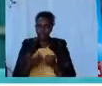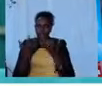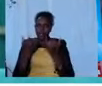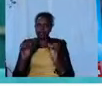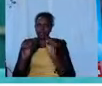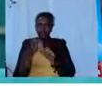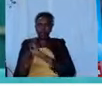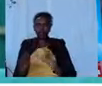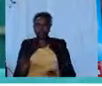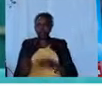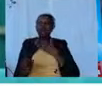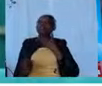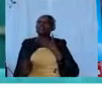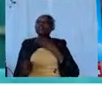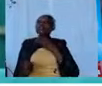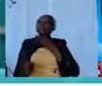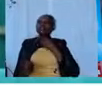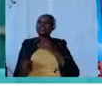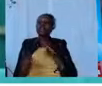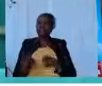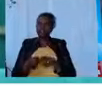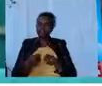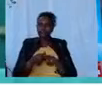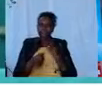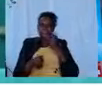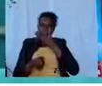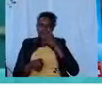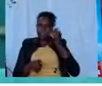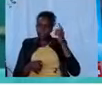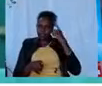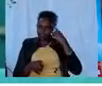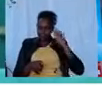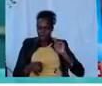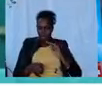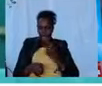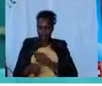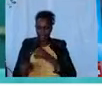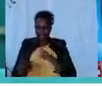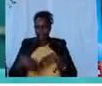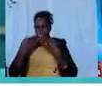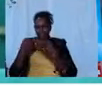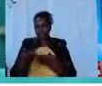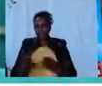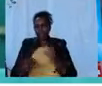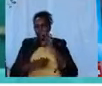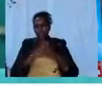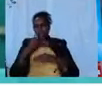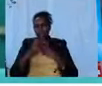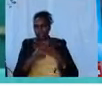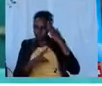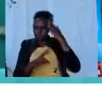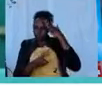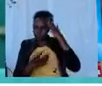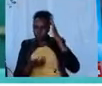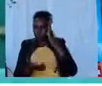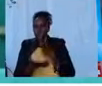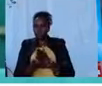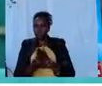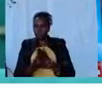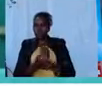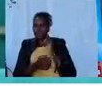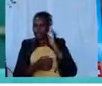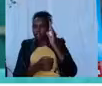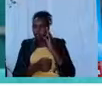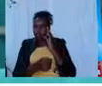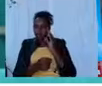now, Lord, our desires and petitions, and may be best for us, granting us in this world knowledge of your truth, and the world to